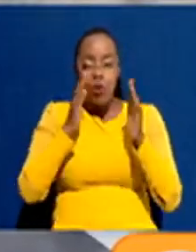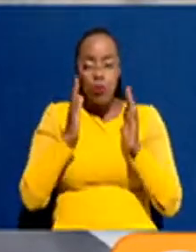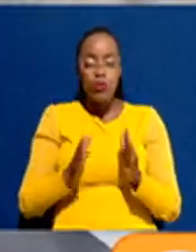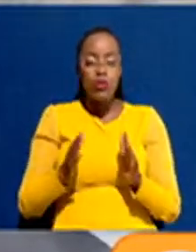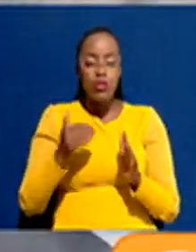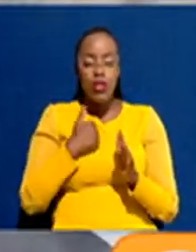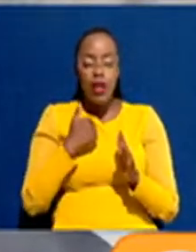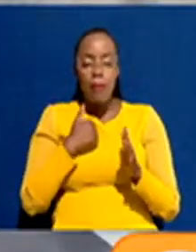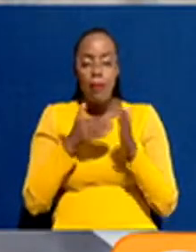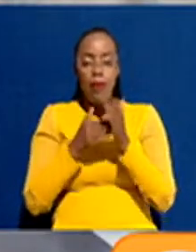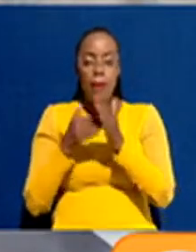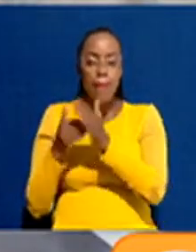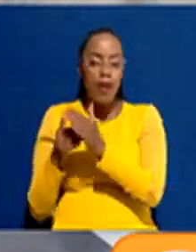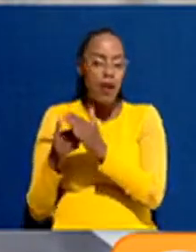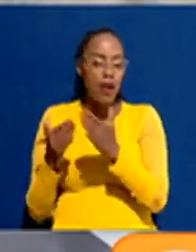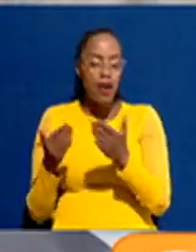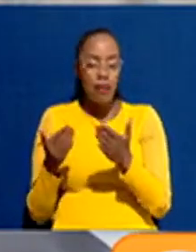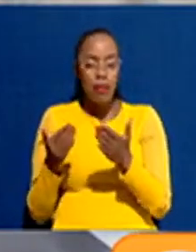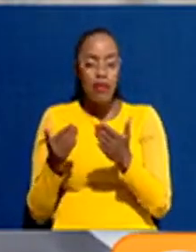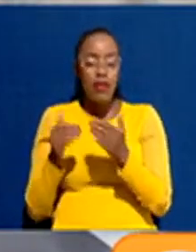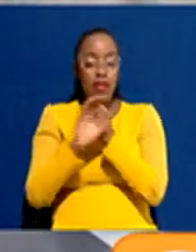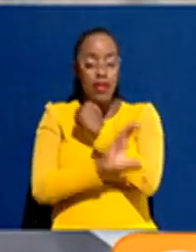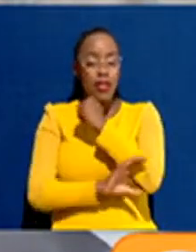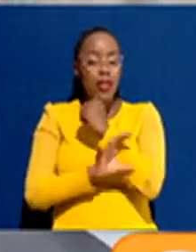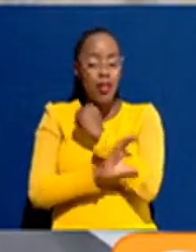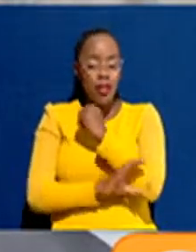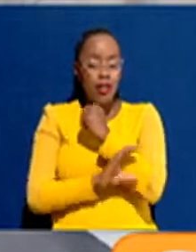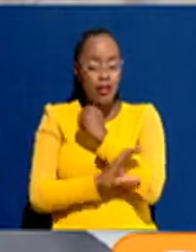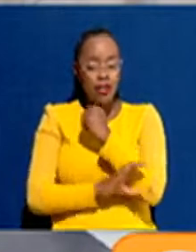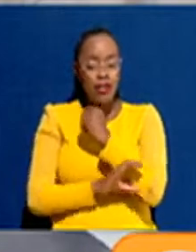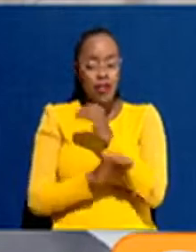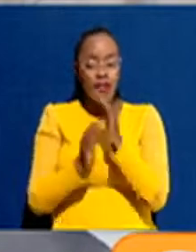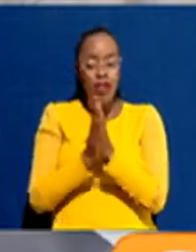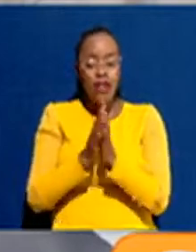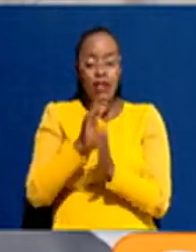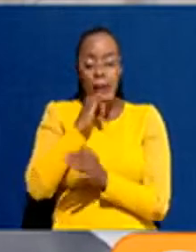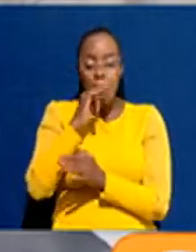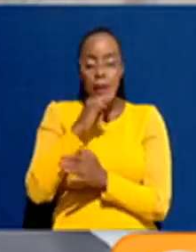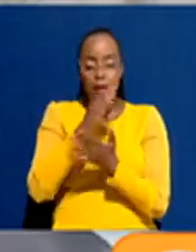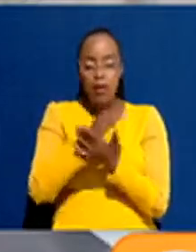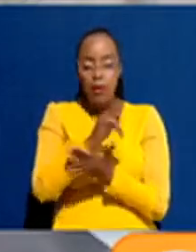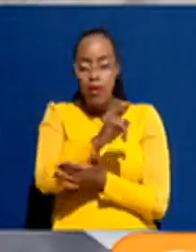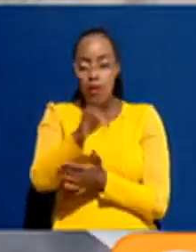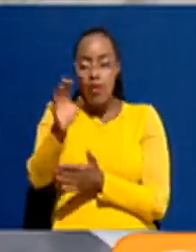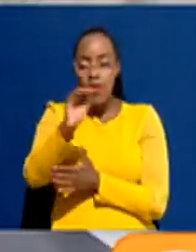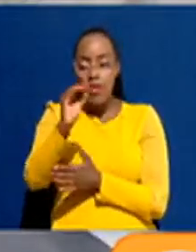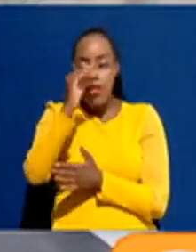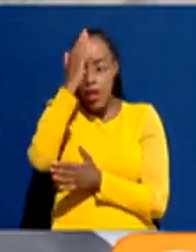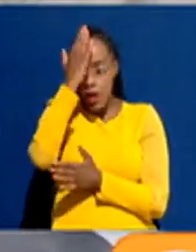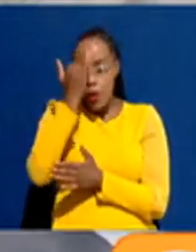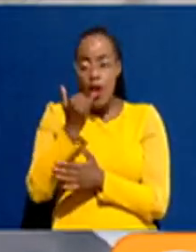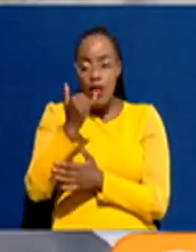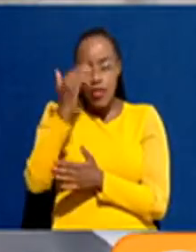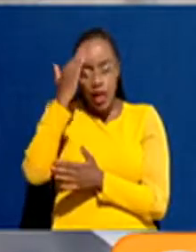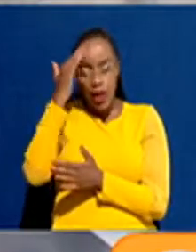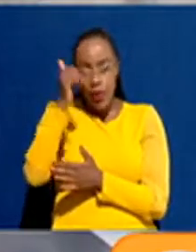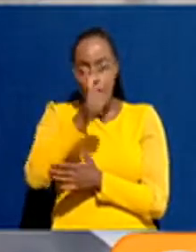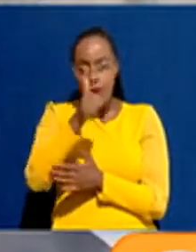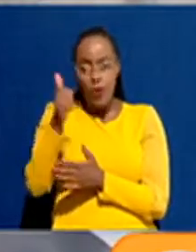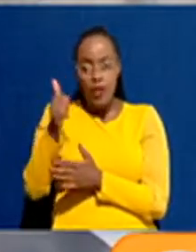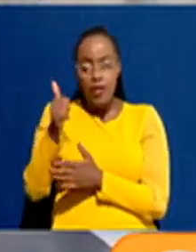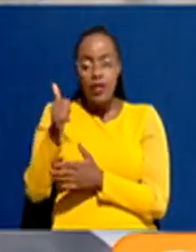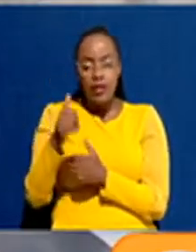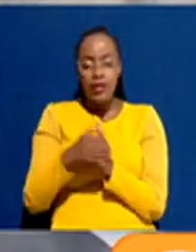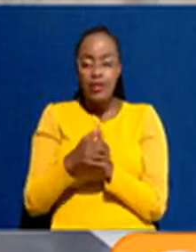obnoxious in the country. And I will not name some of them because I think they are well known.